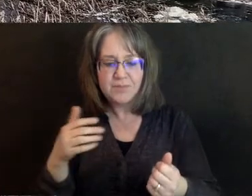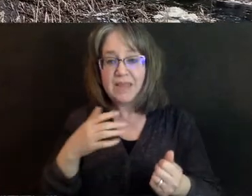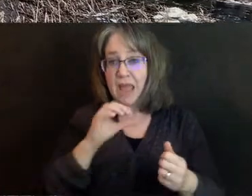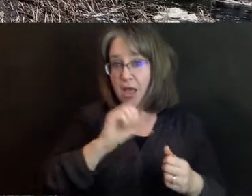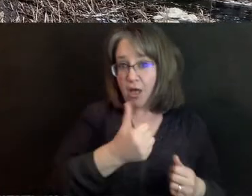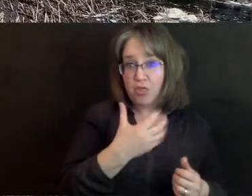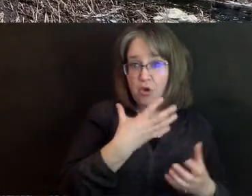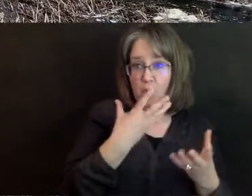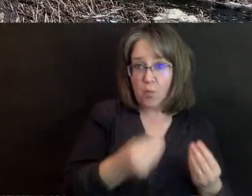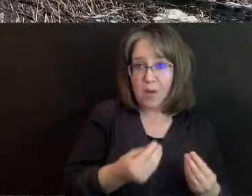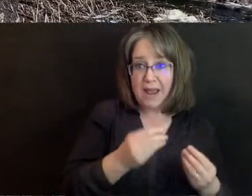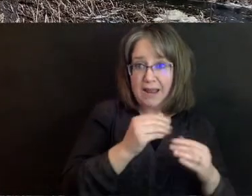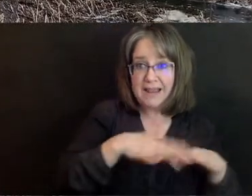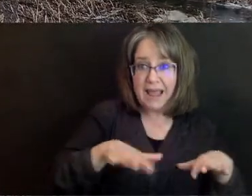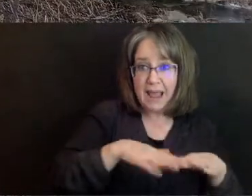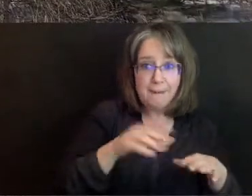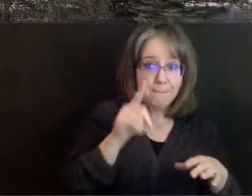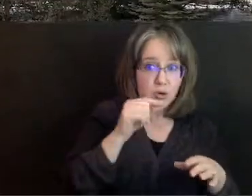crane.